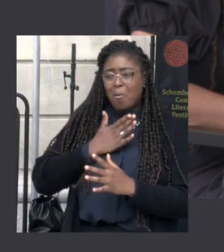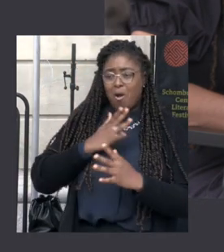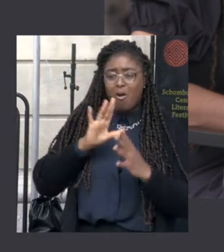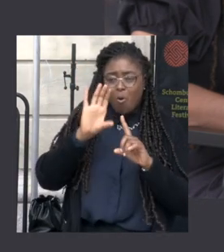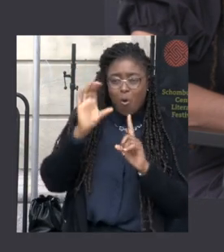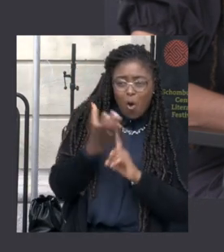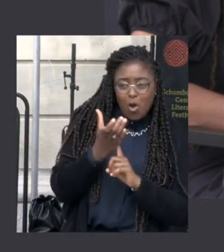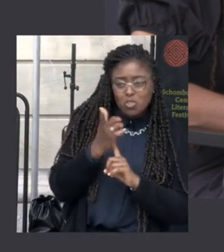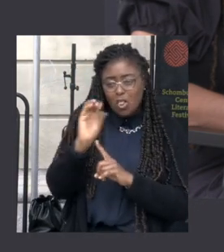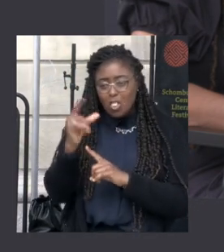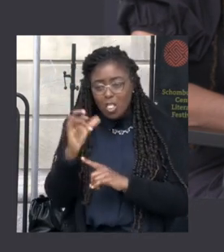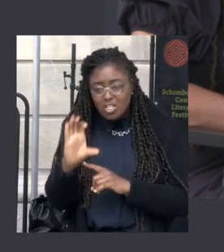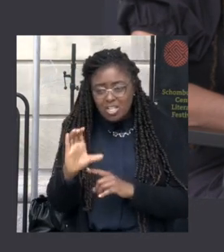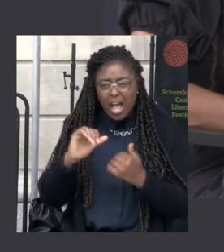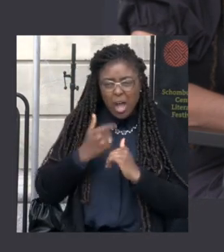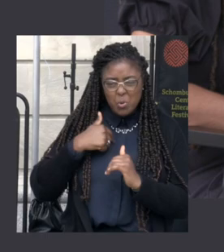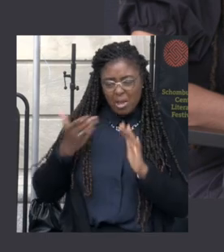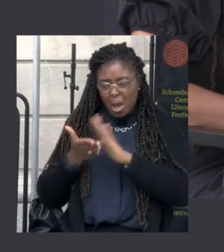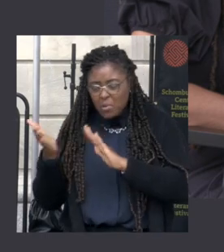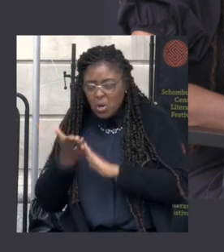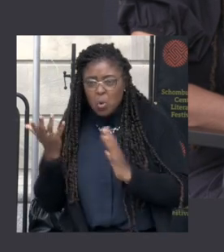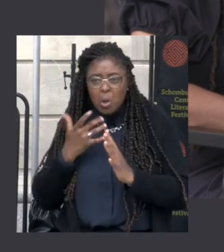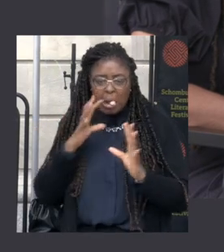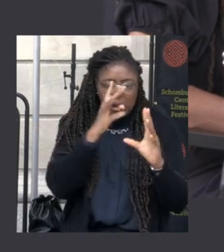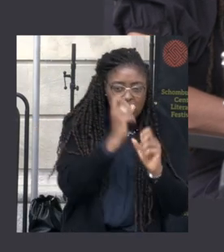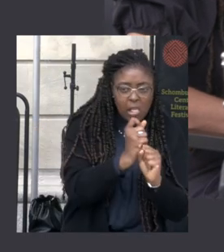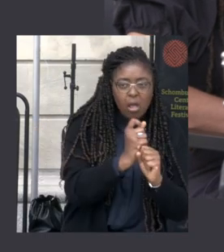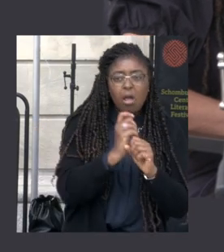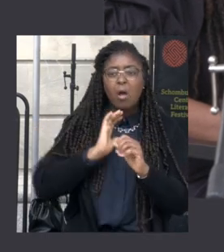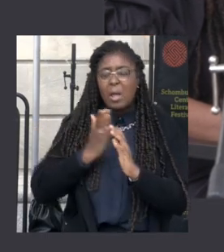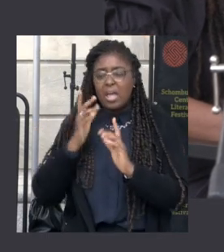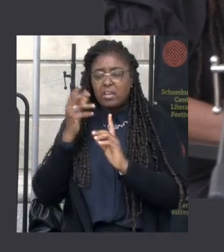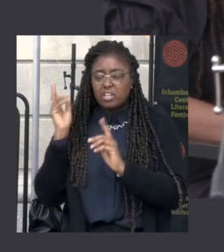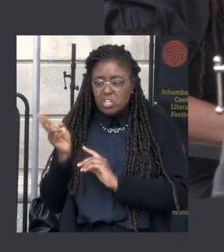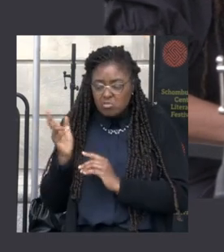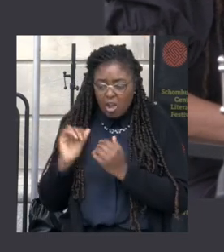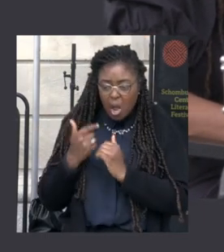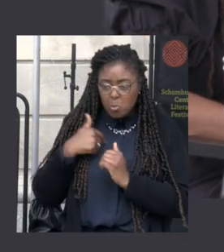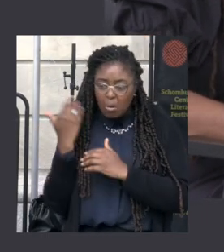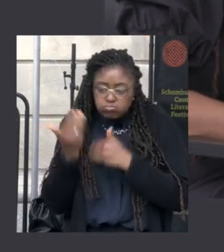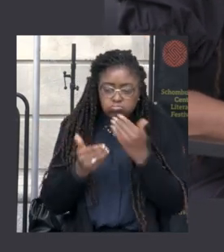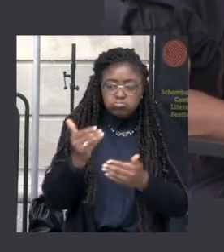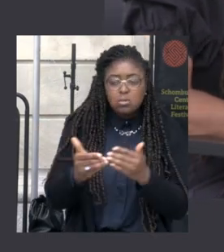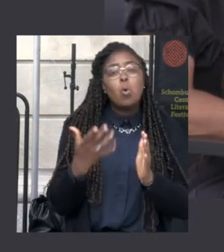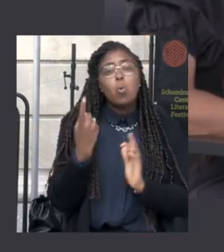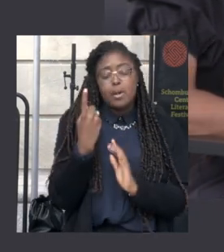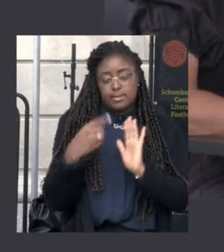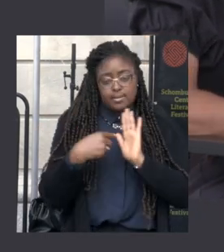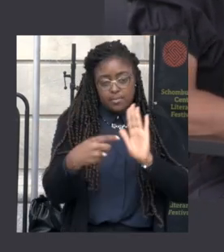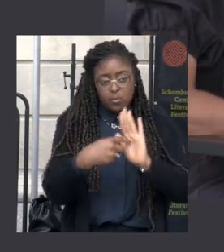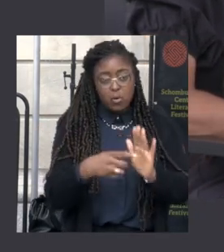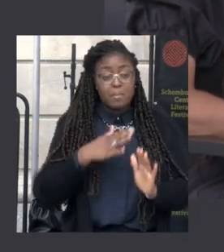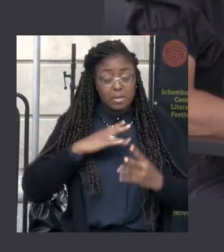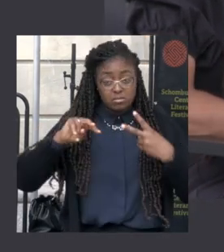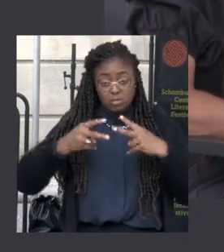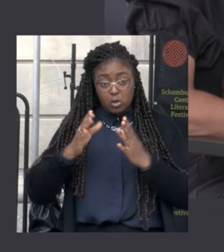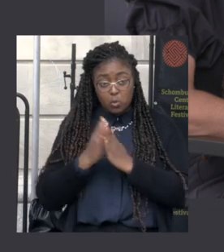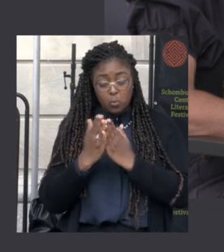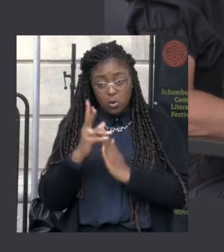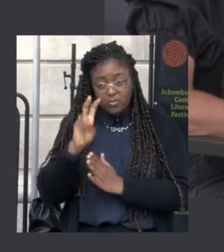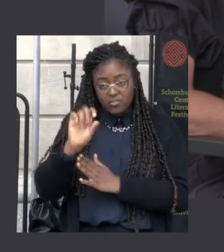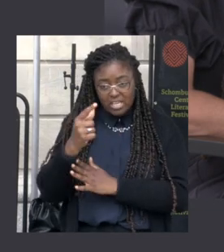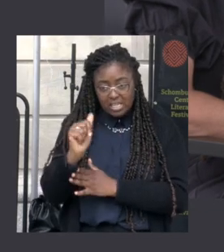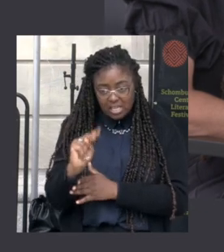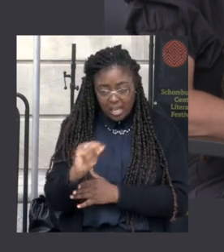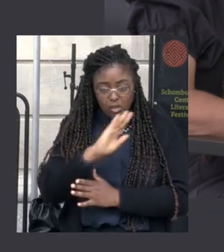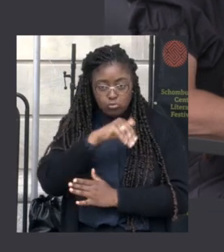we're drawn to and the history and culture of the way we move. I'll give you a prime example. My second book, Vegan Soul Kitchen, which